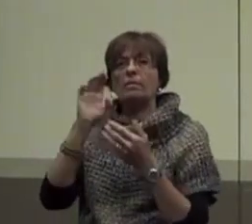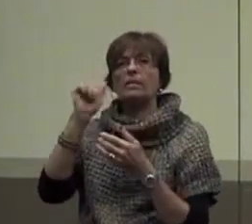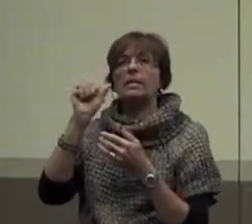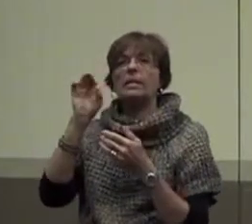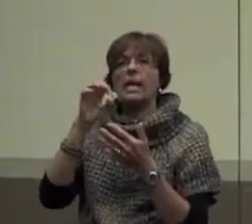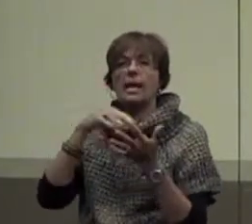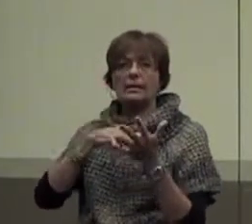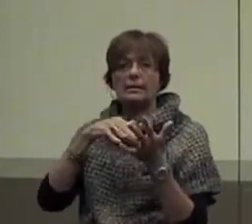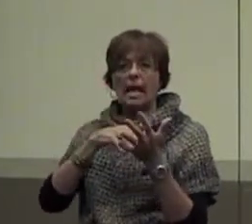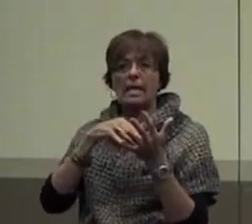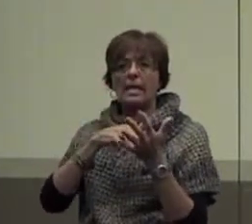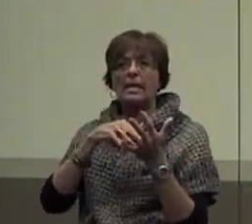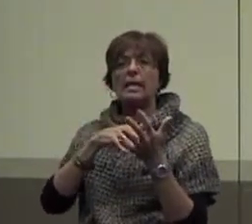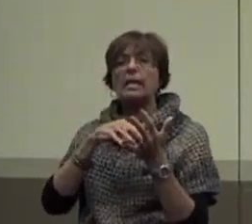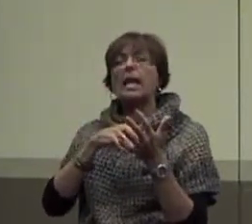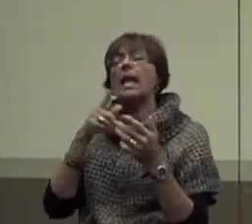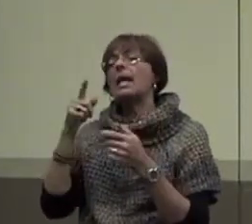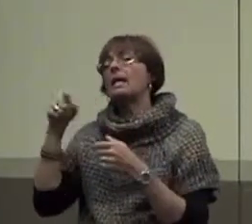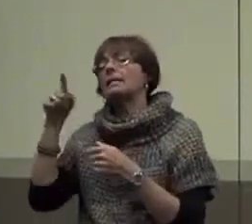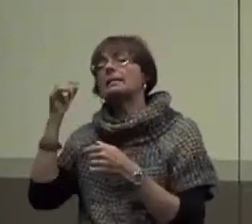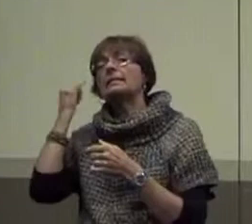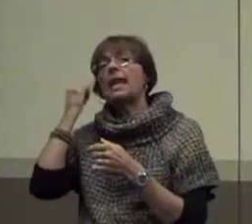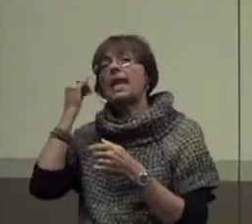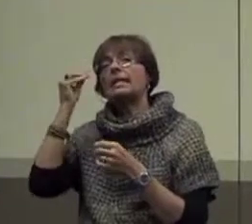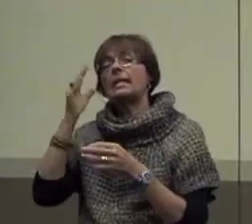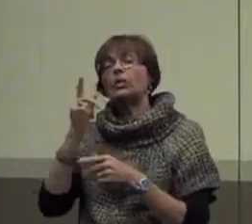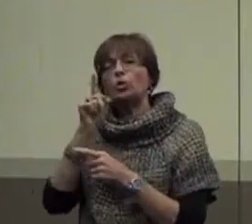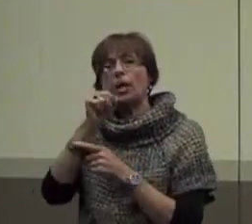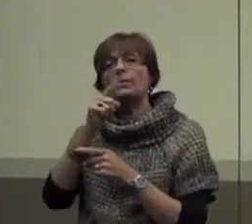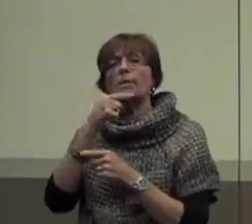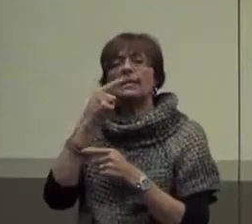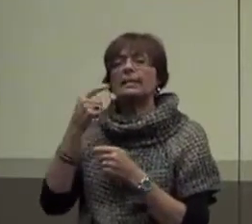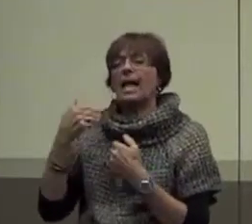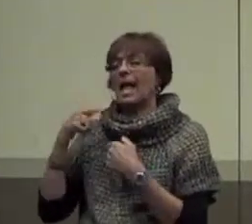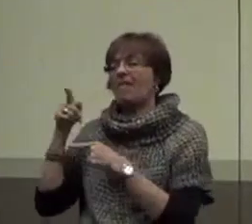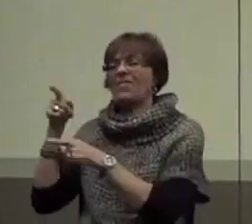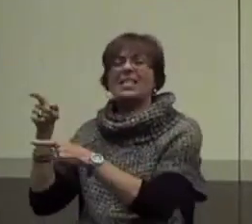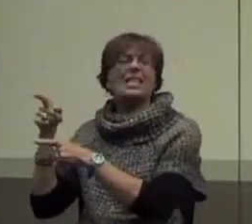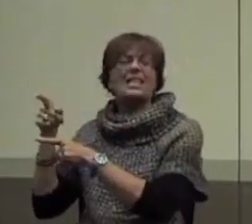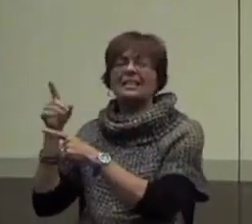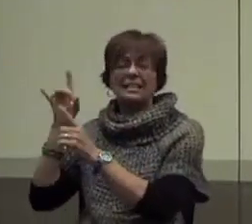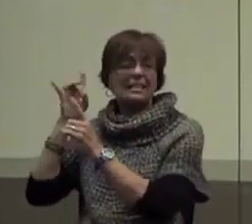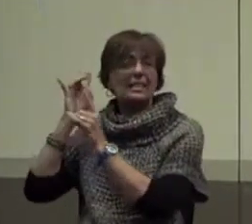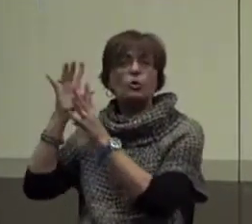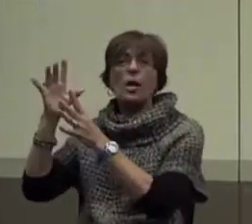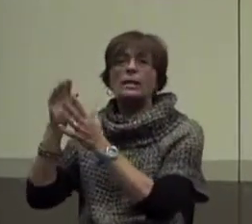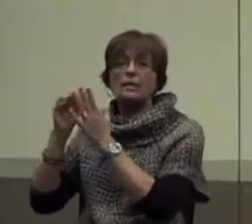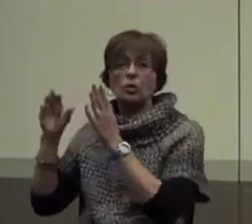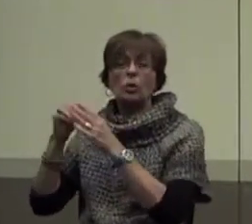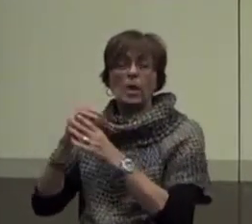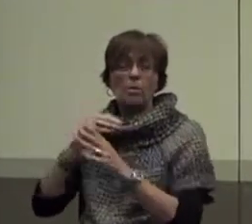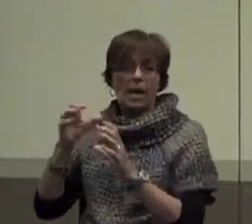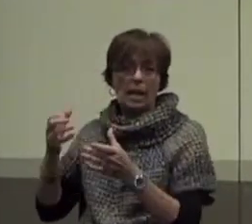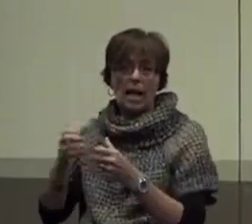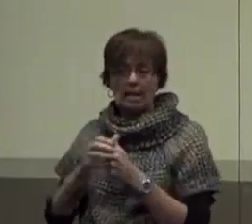at this point, of a teacher comes up to you and says, I have this disruptive student in my class. Okay? How